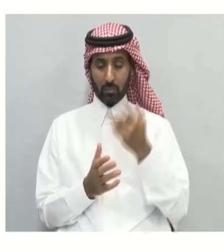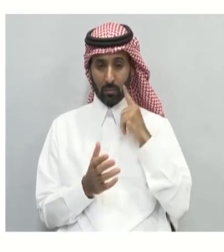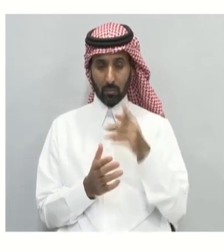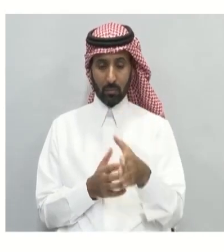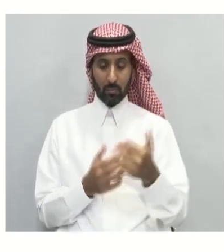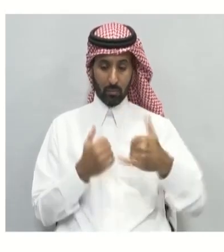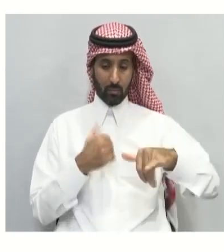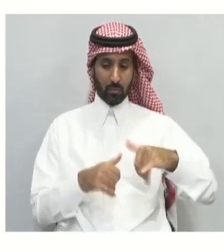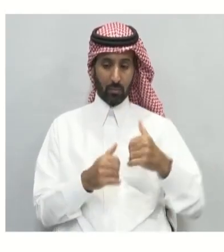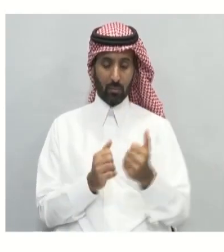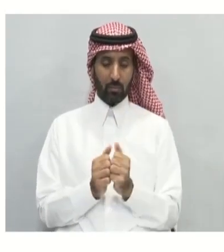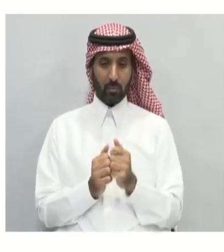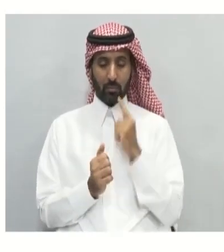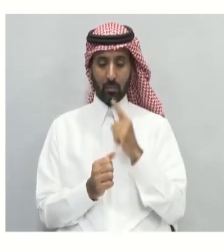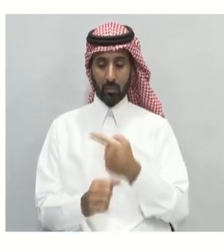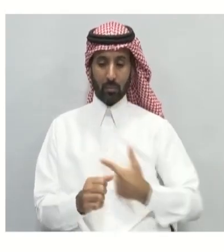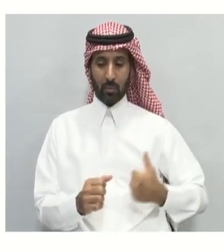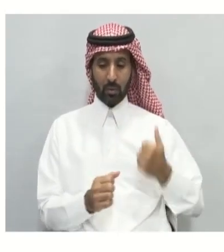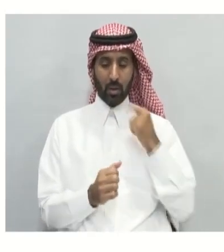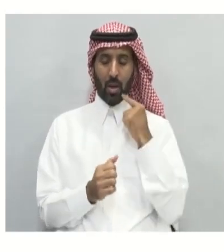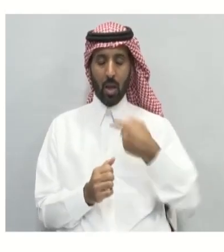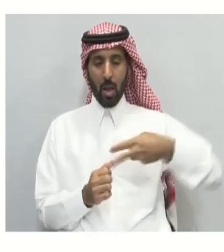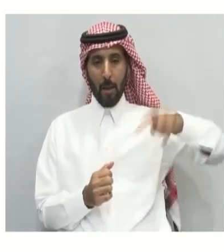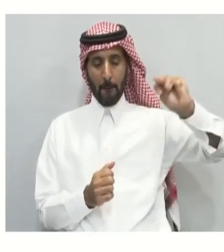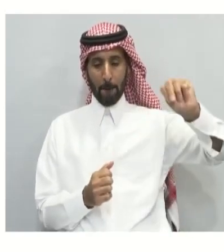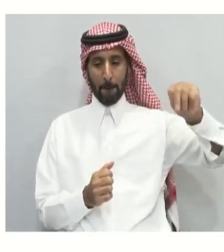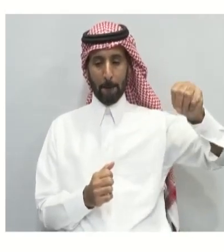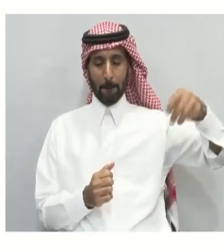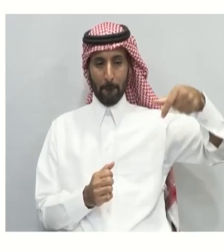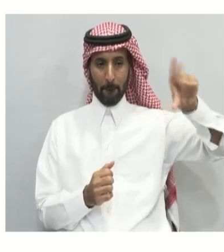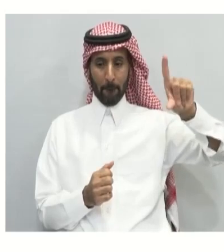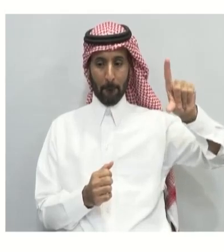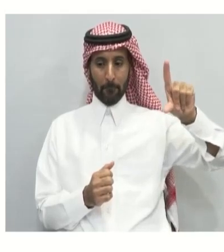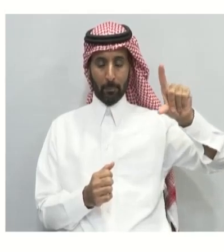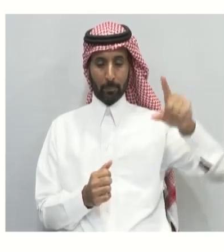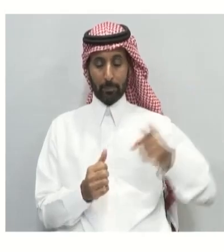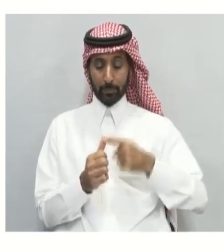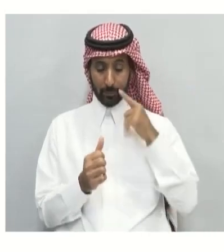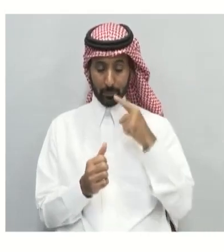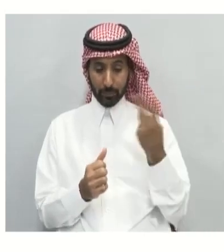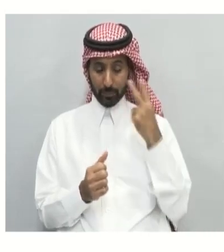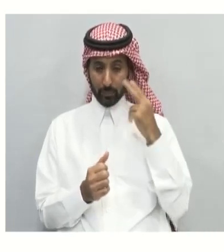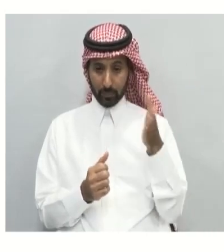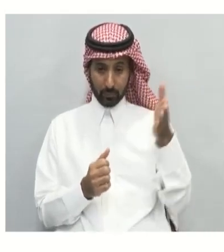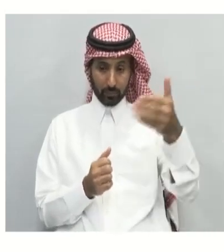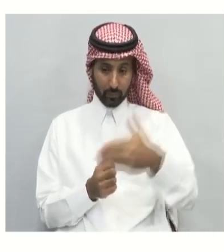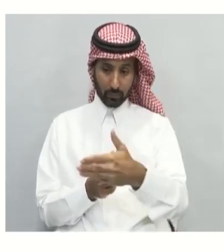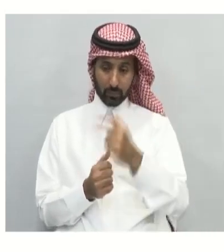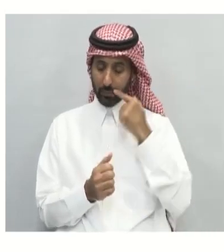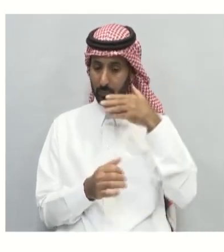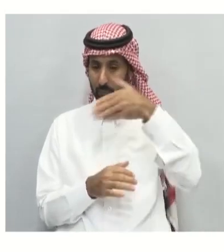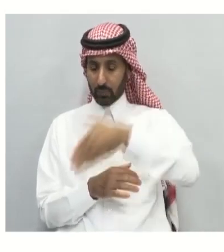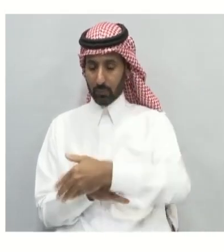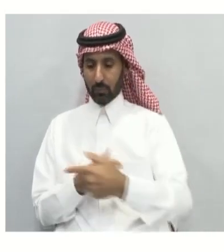Notice Main. It is a name, so capital M. Then take the second right into Hinsdown